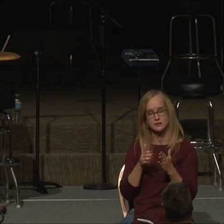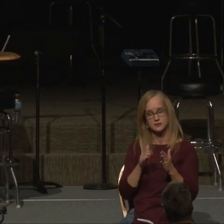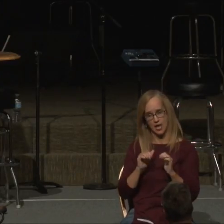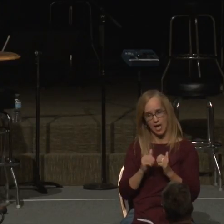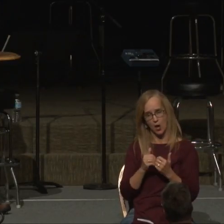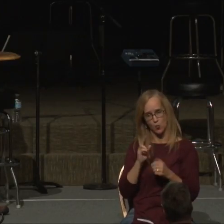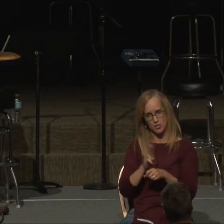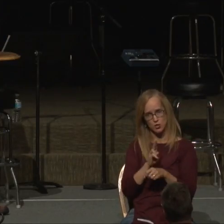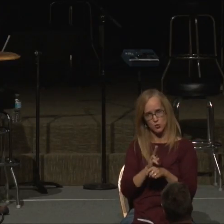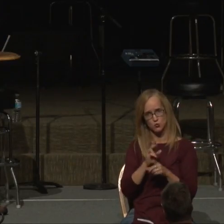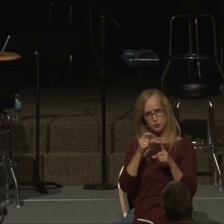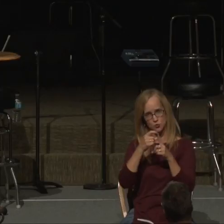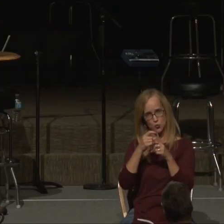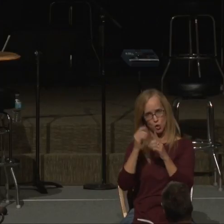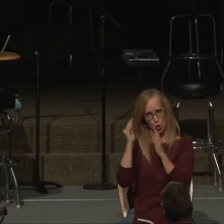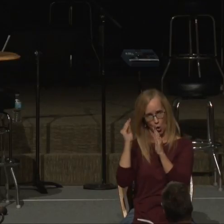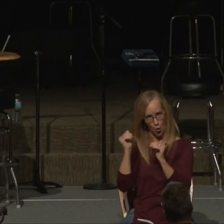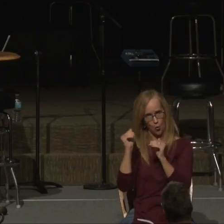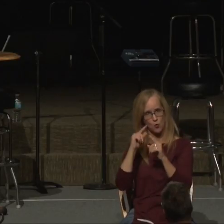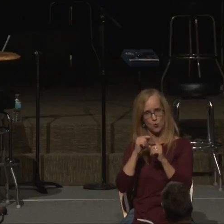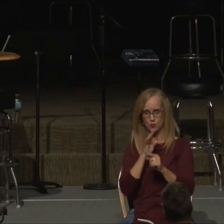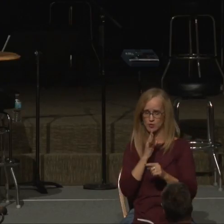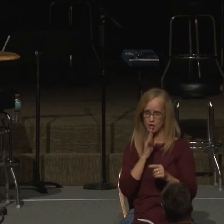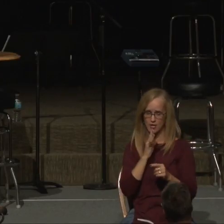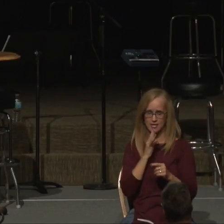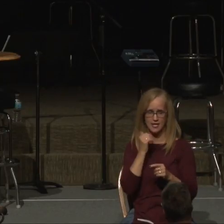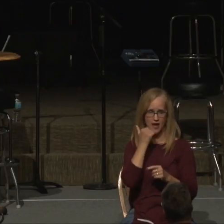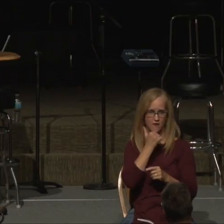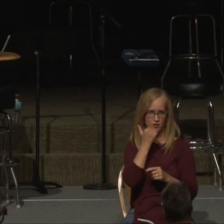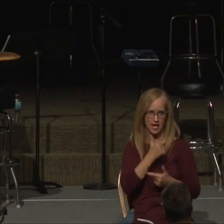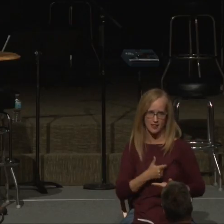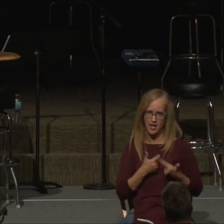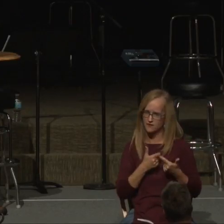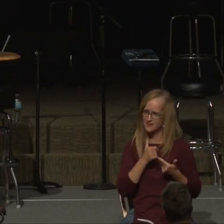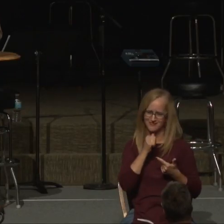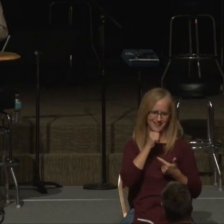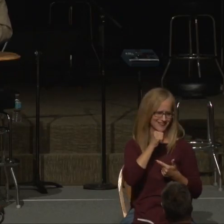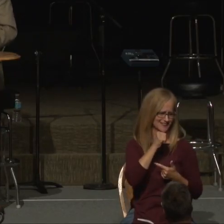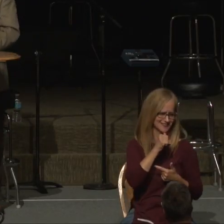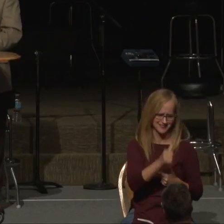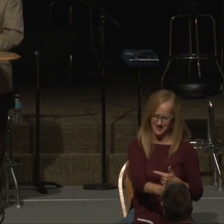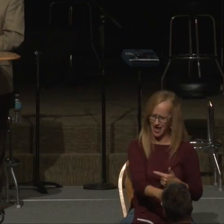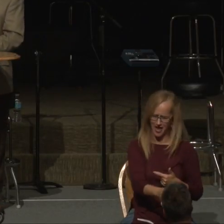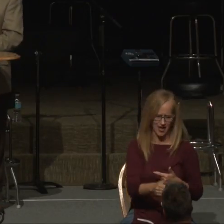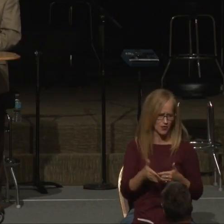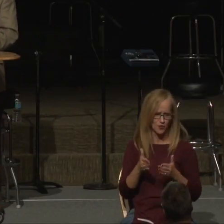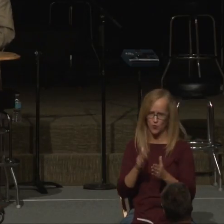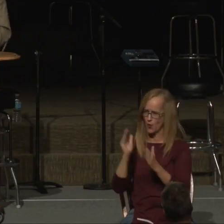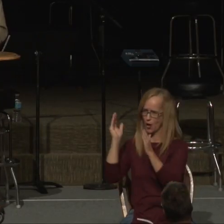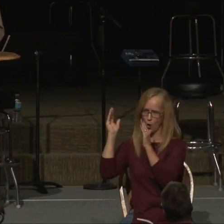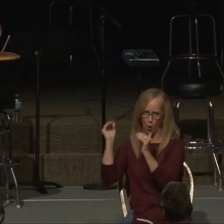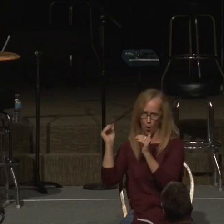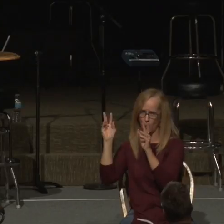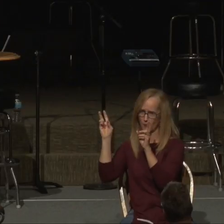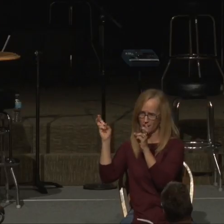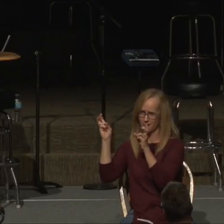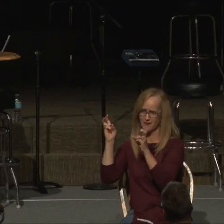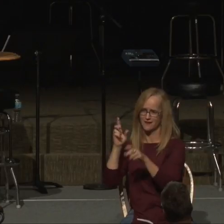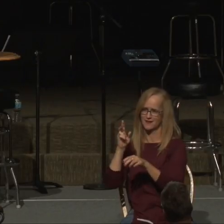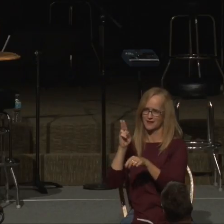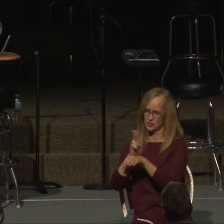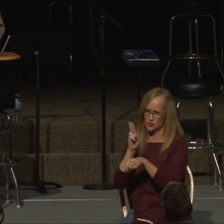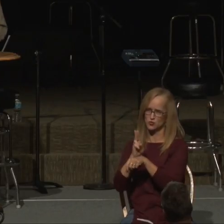use the word hope when we're talking in everyday life. That is not the way hope is being utilized here in